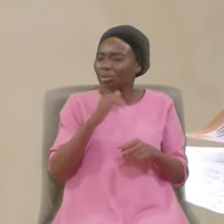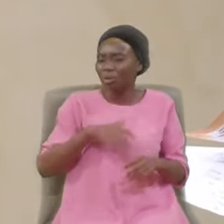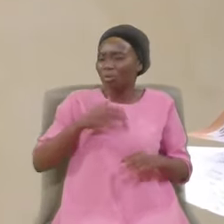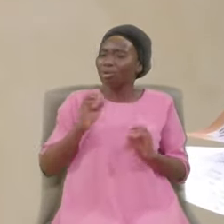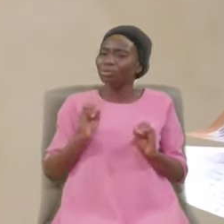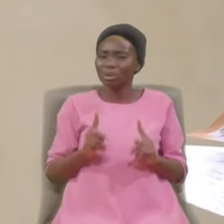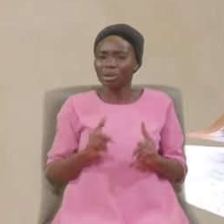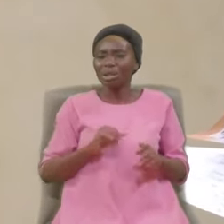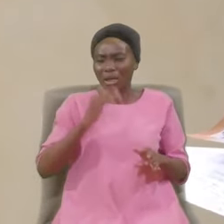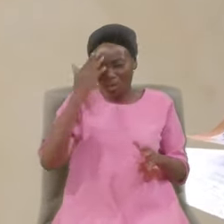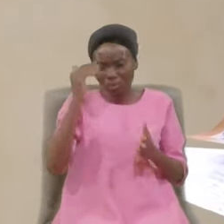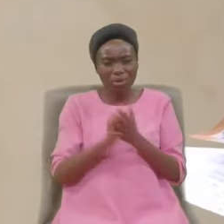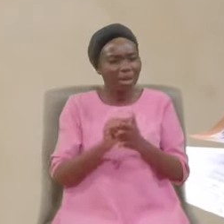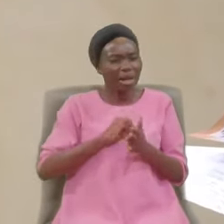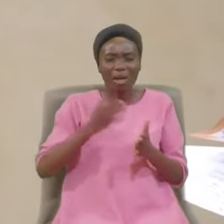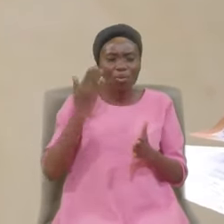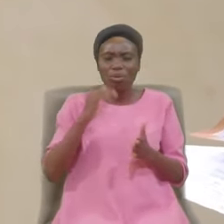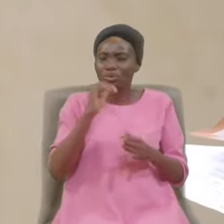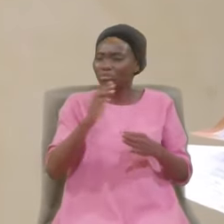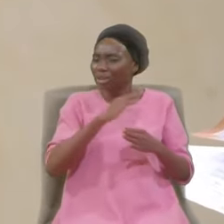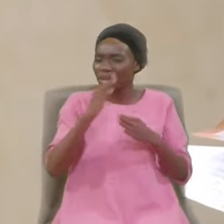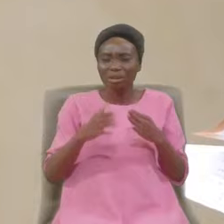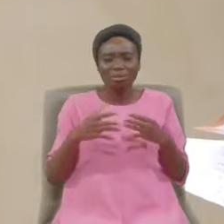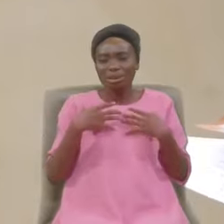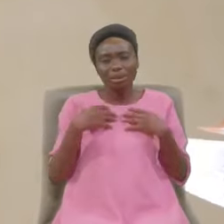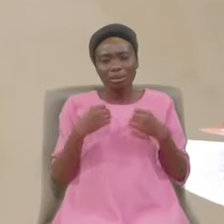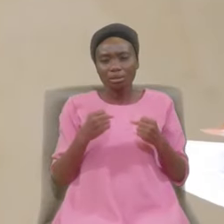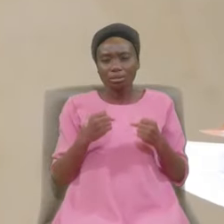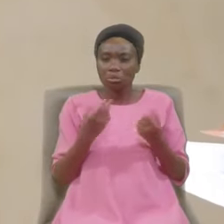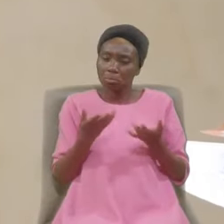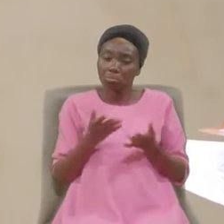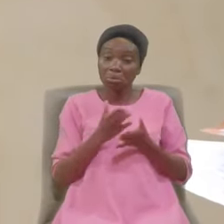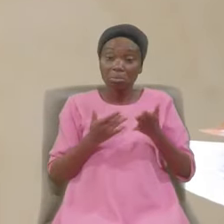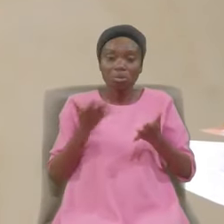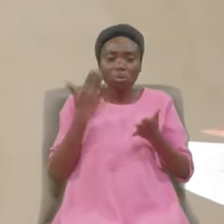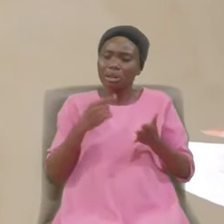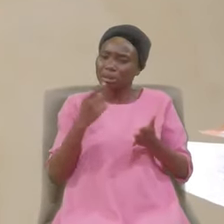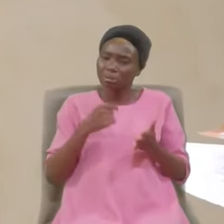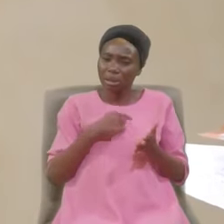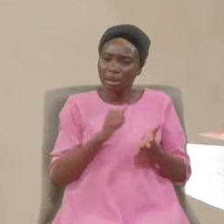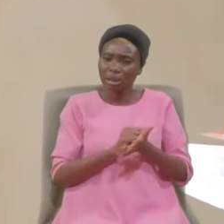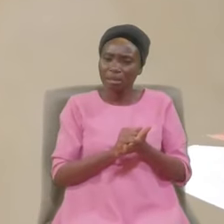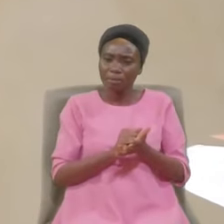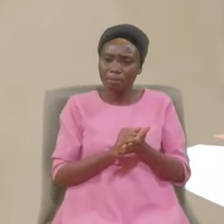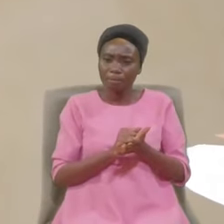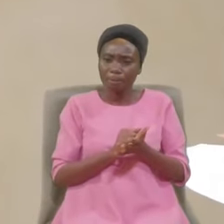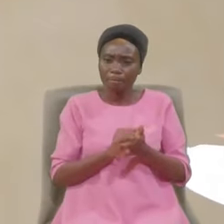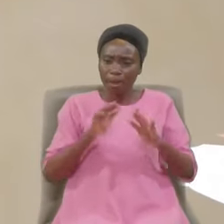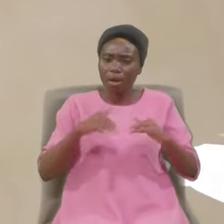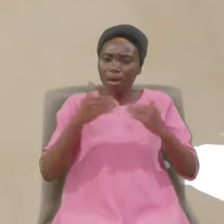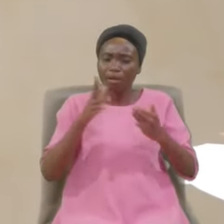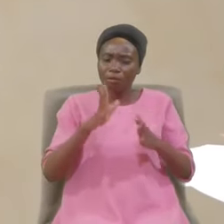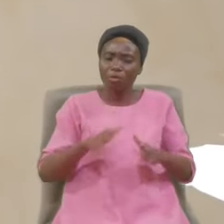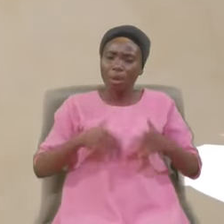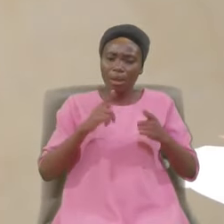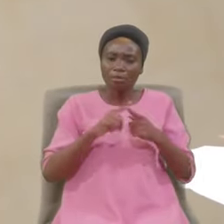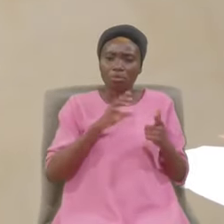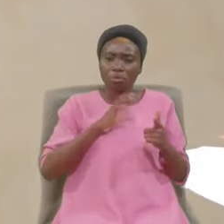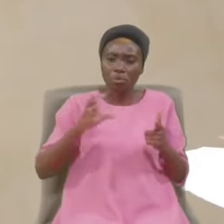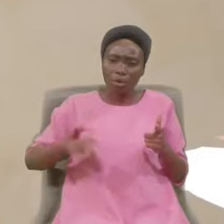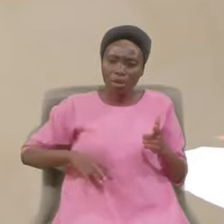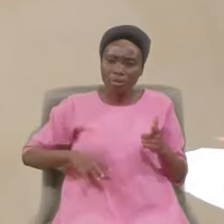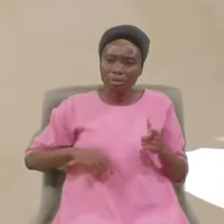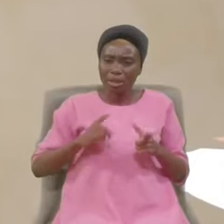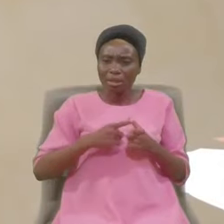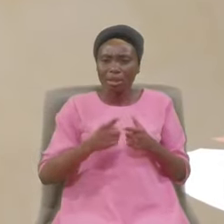not completely ill. So something was just telling me that, give your life to Christ.